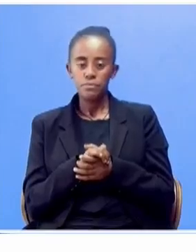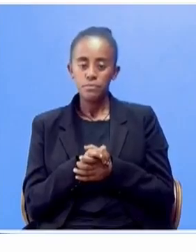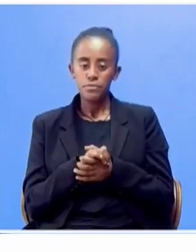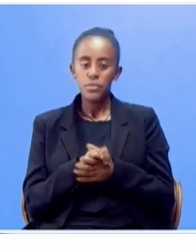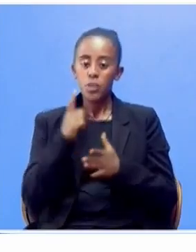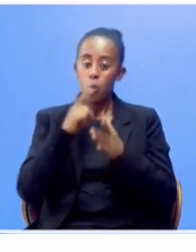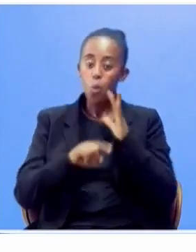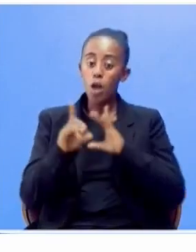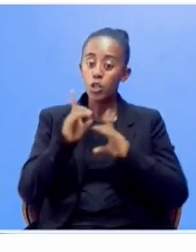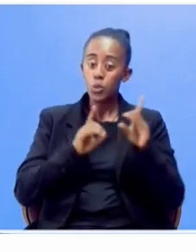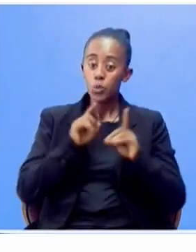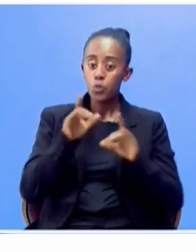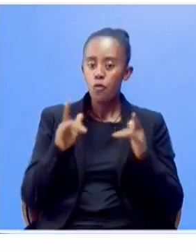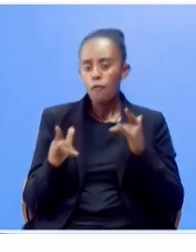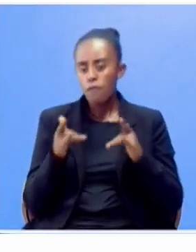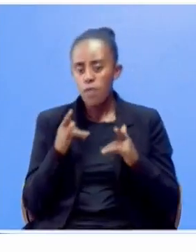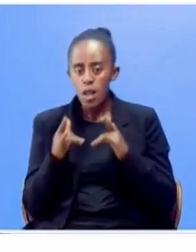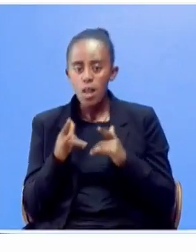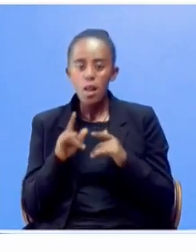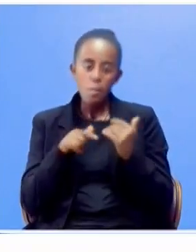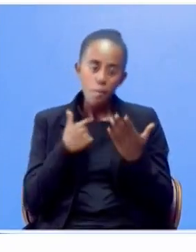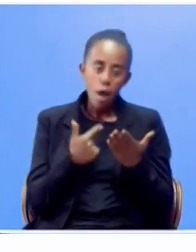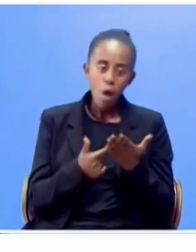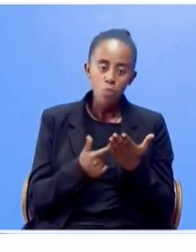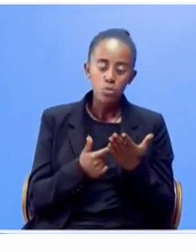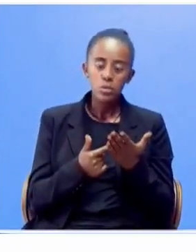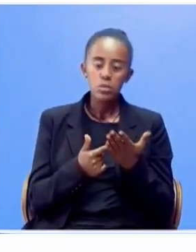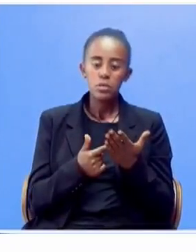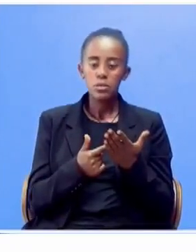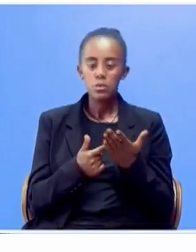What do you feel about